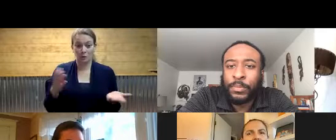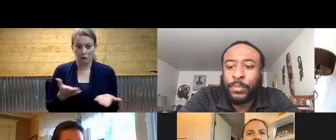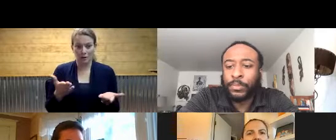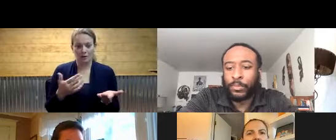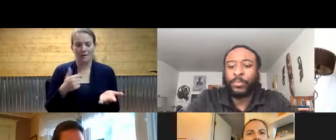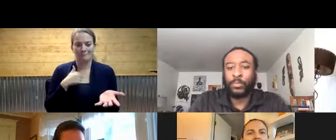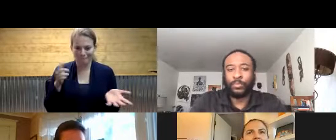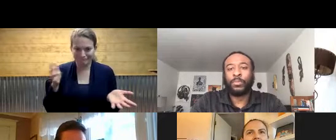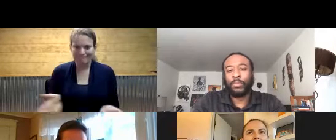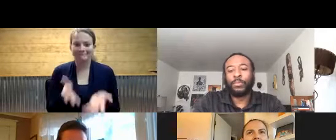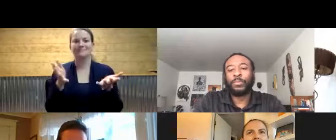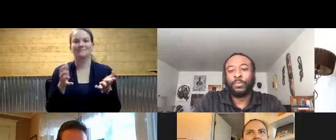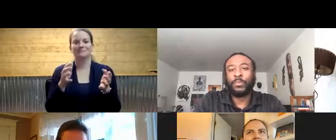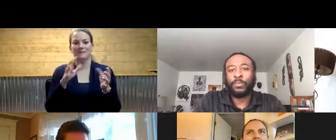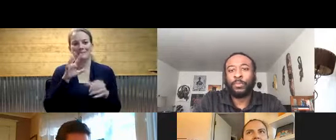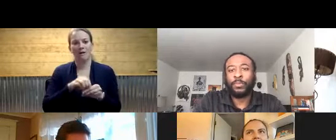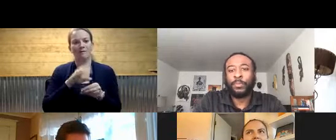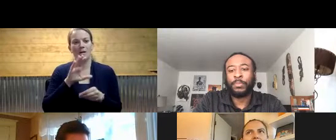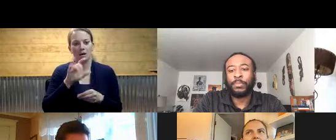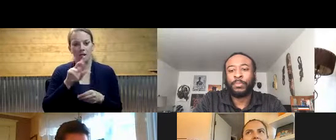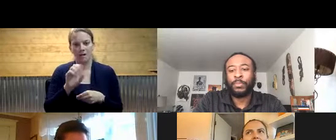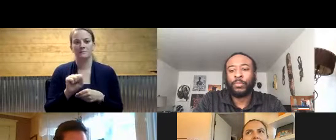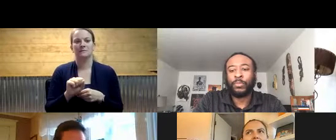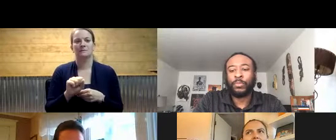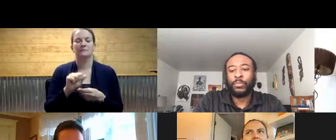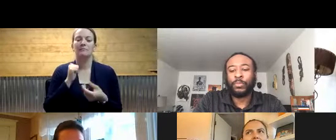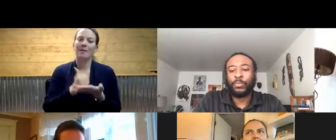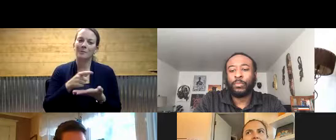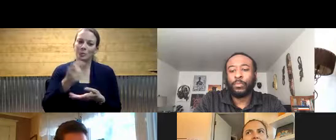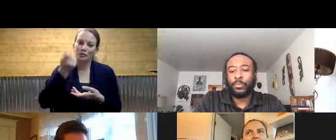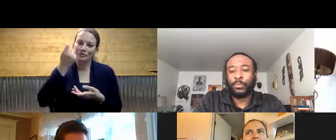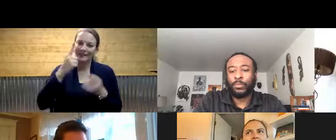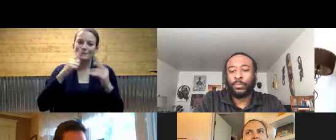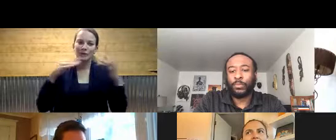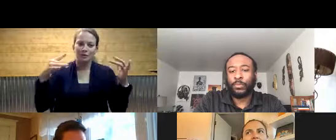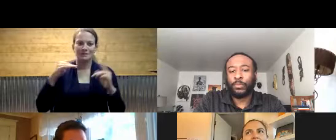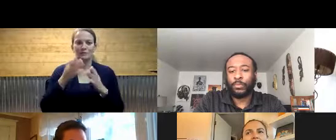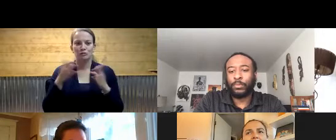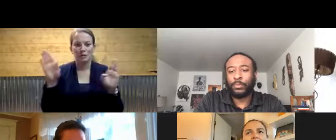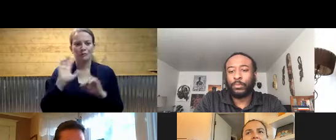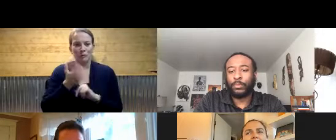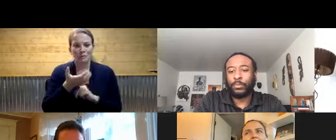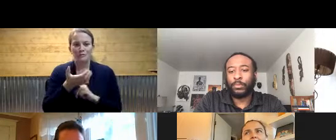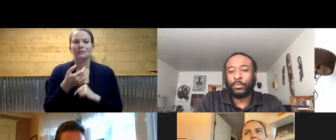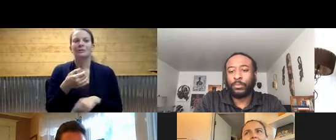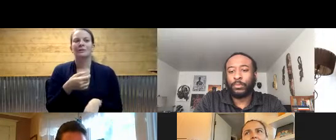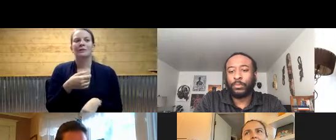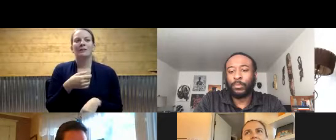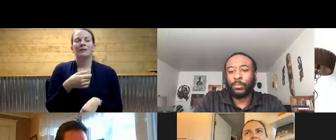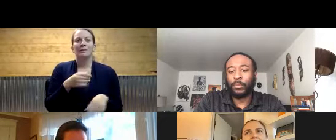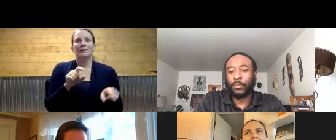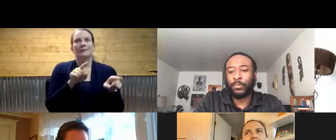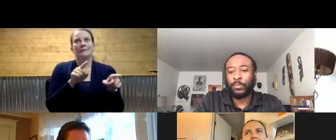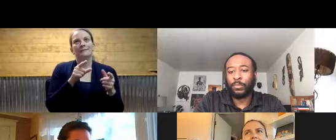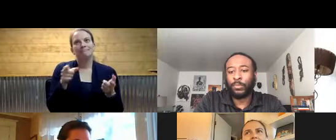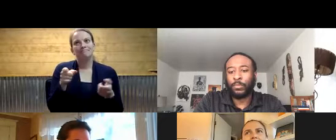clubs to get understanding about diversity and culture in general. I guess you can say that it's